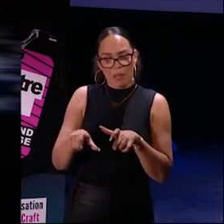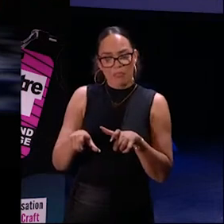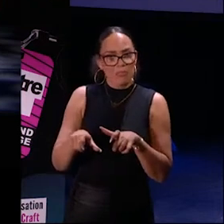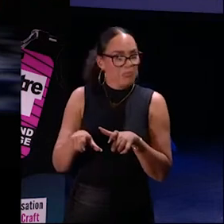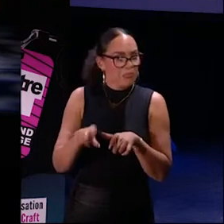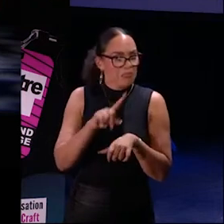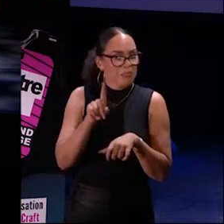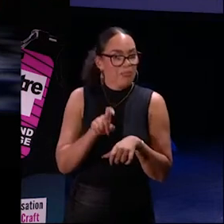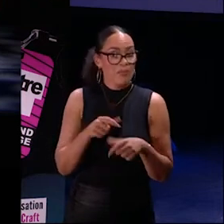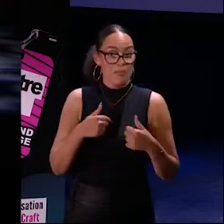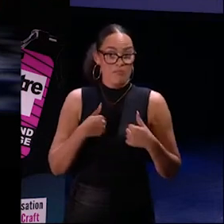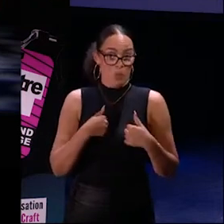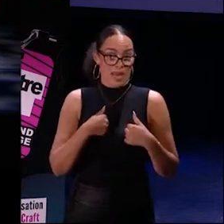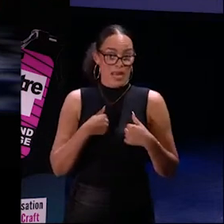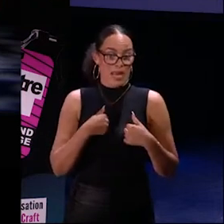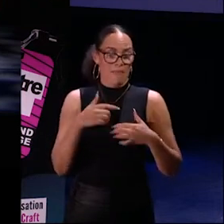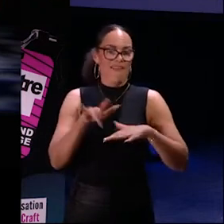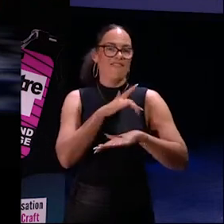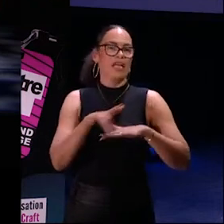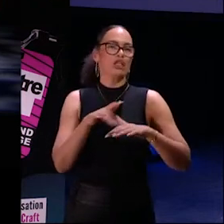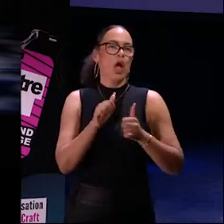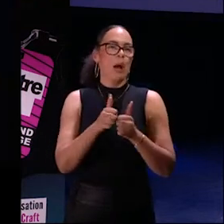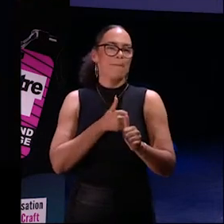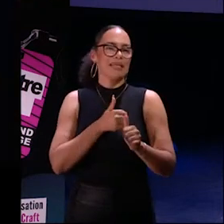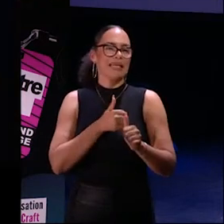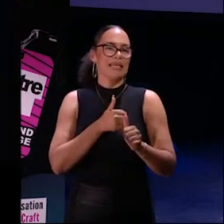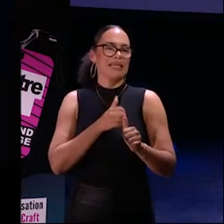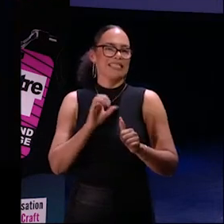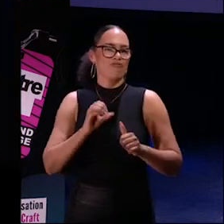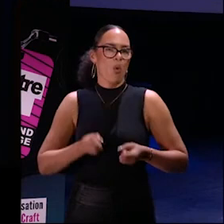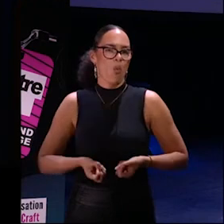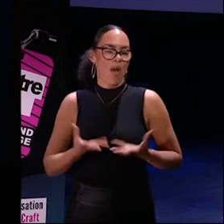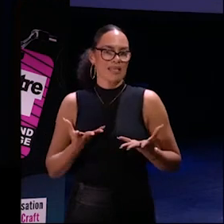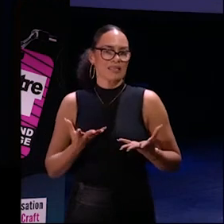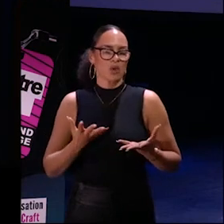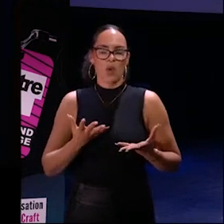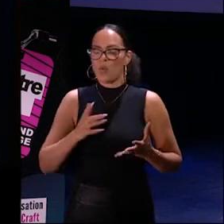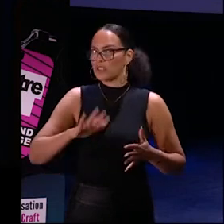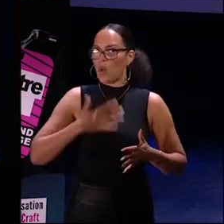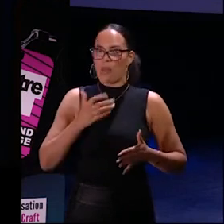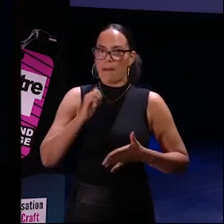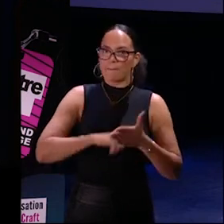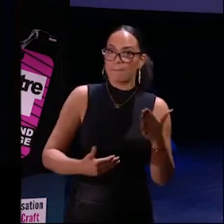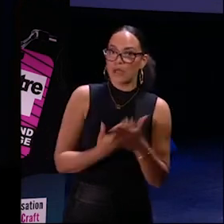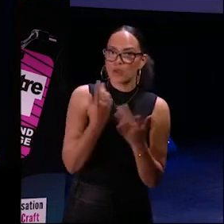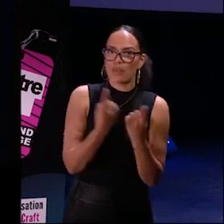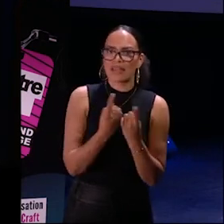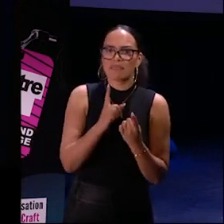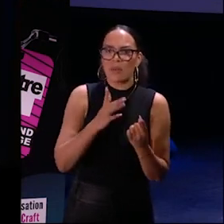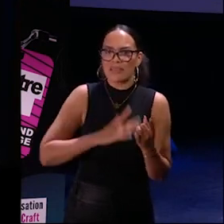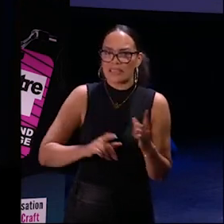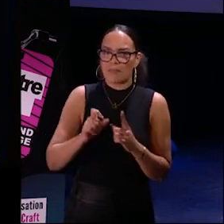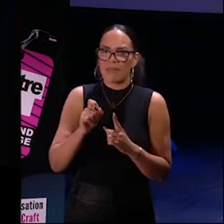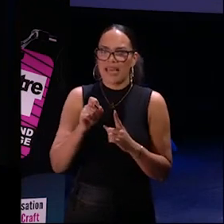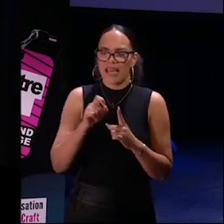company. We are zero waste, but we need a PA system. We say we don't buy anything new, so we can't buy a PA system, and we can no longer hire it. It's